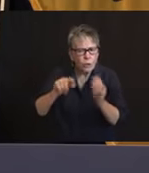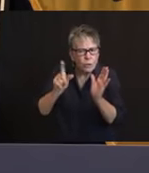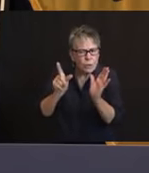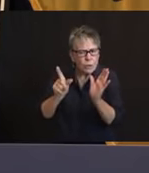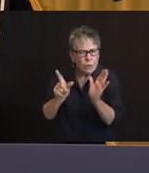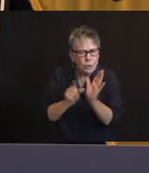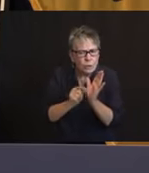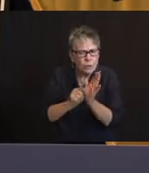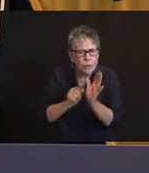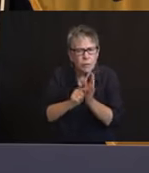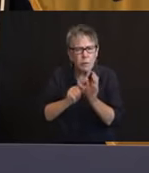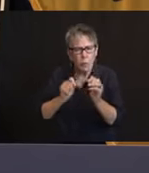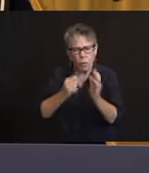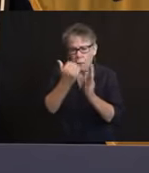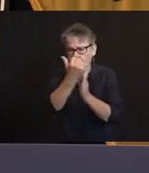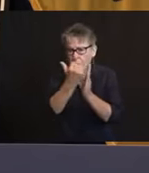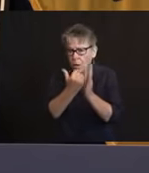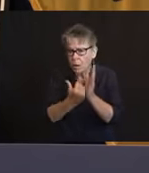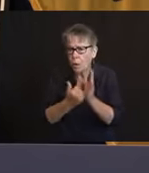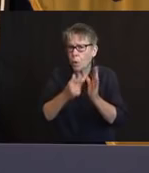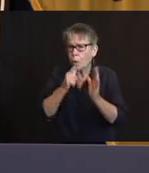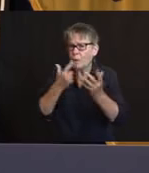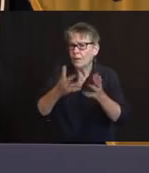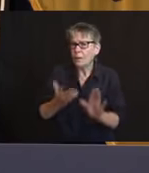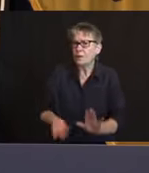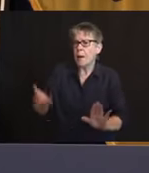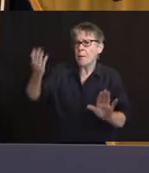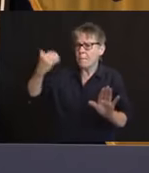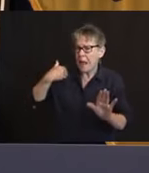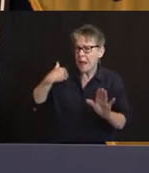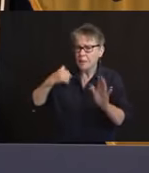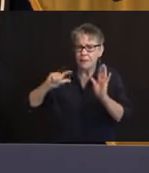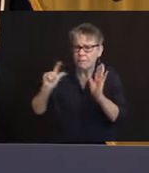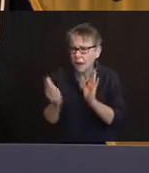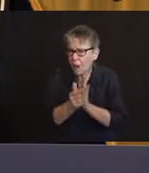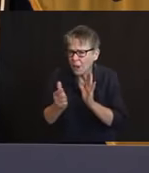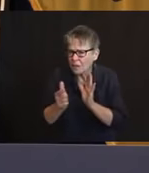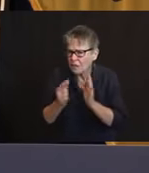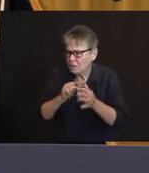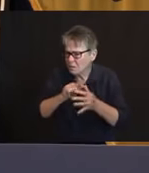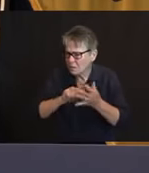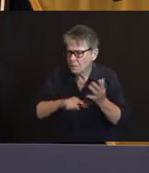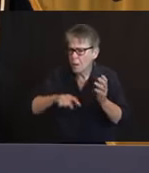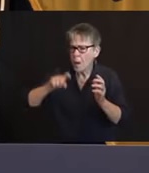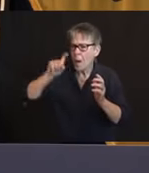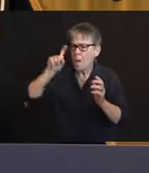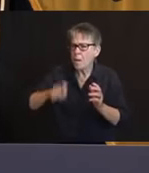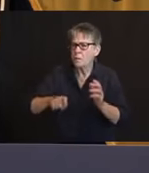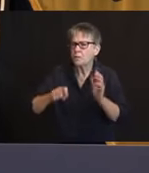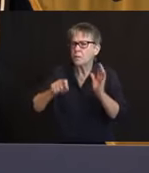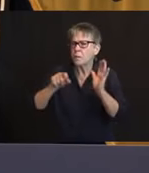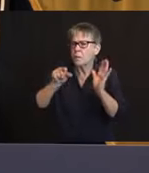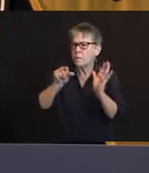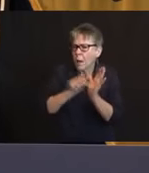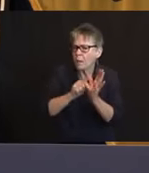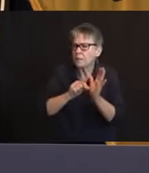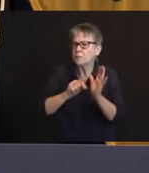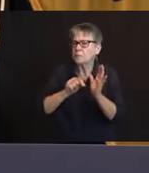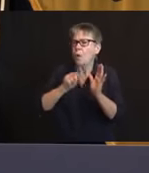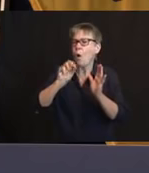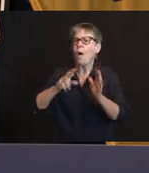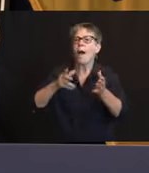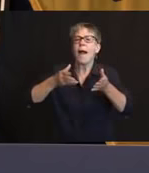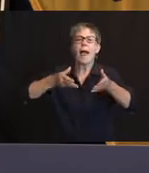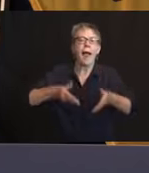they choose? Governor, I'm not sure we totally understand Trump's portal bridge tweet, so